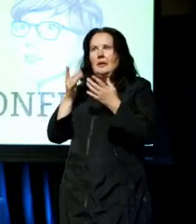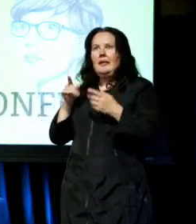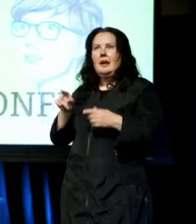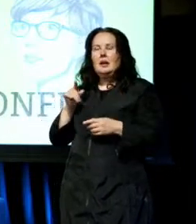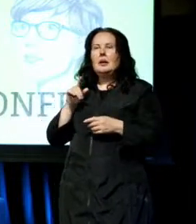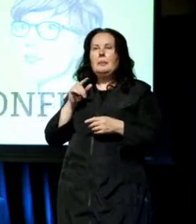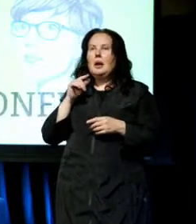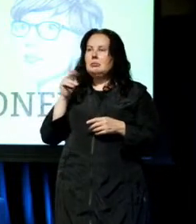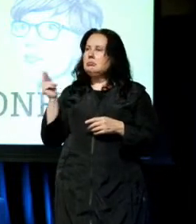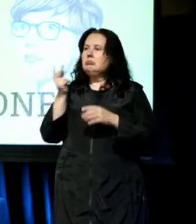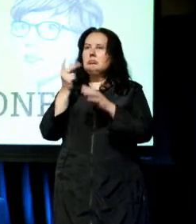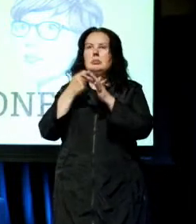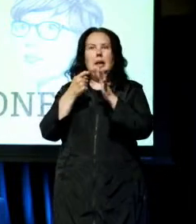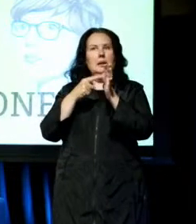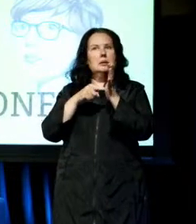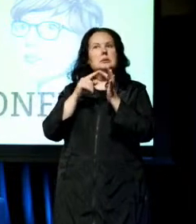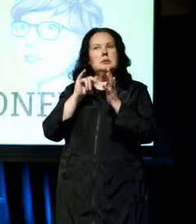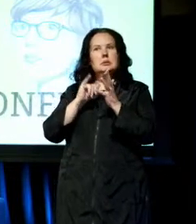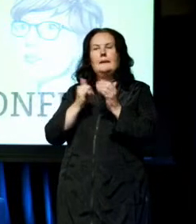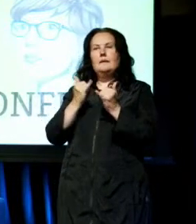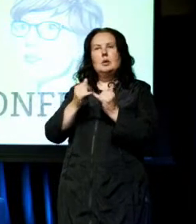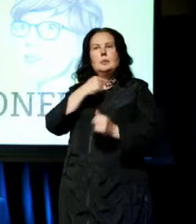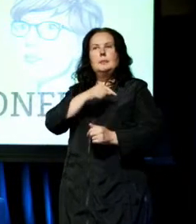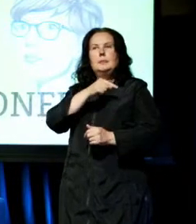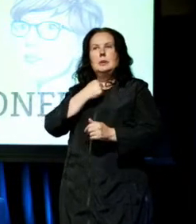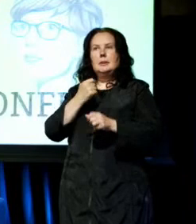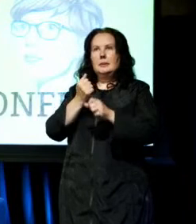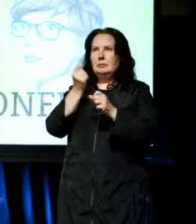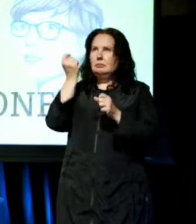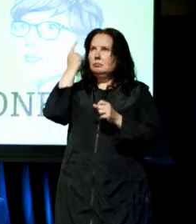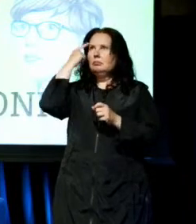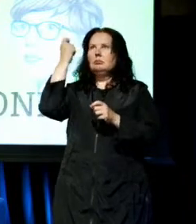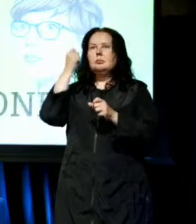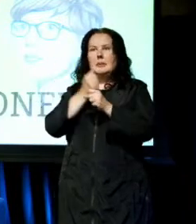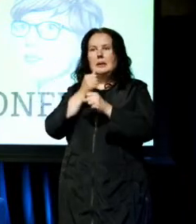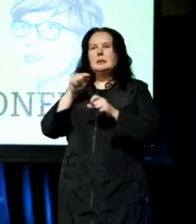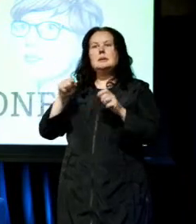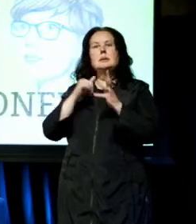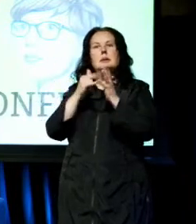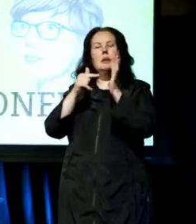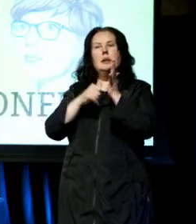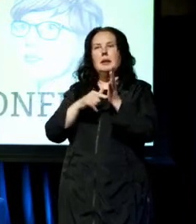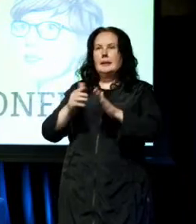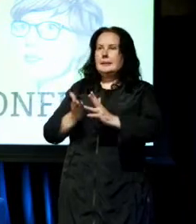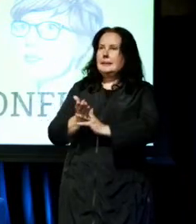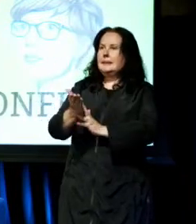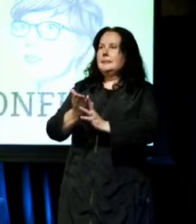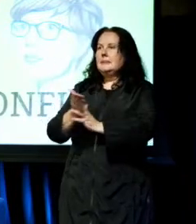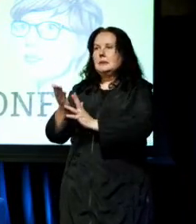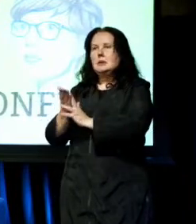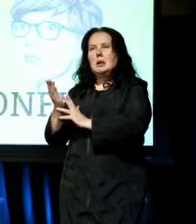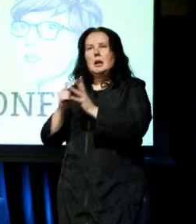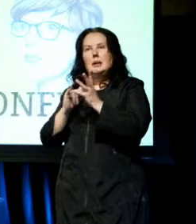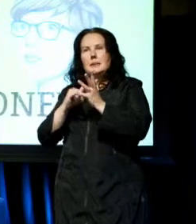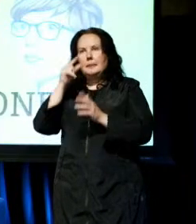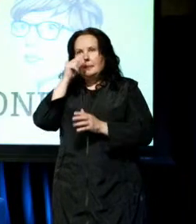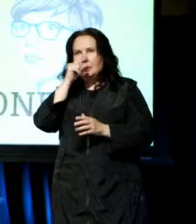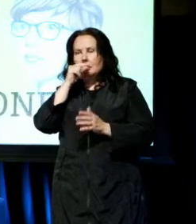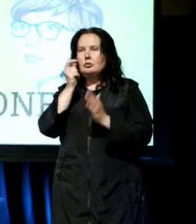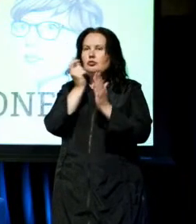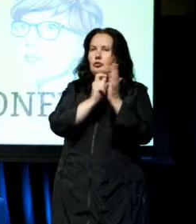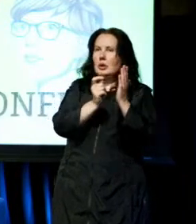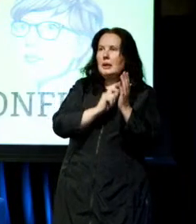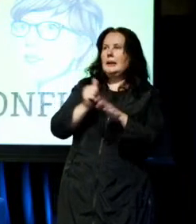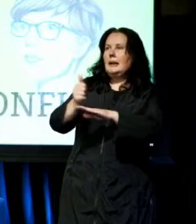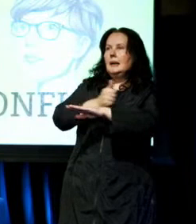really committed to the idea of making the set as accessible as possible and making the process of writing and acting the show as accessible